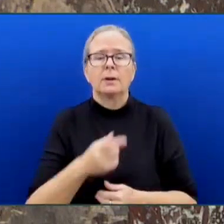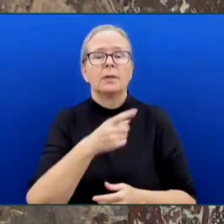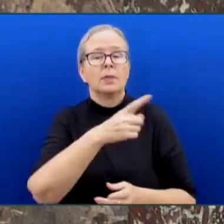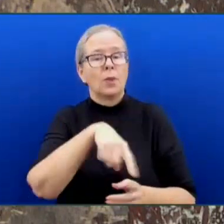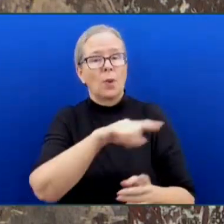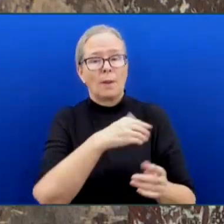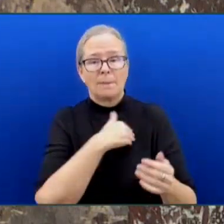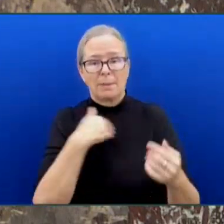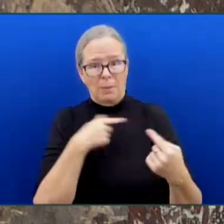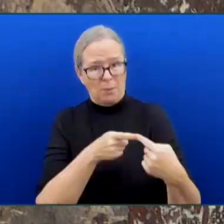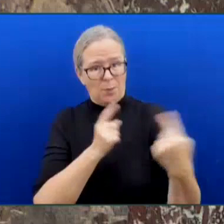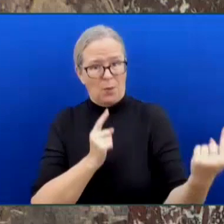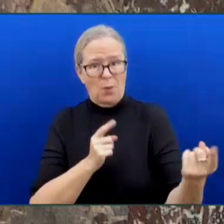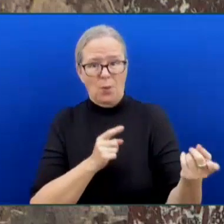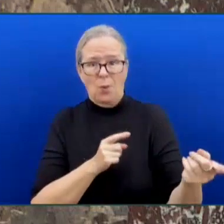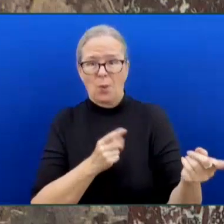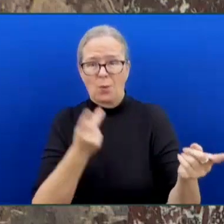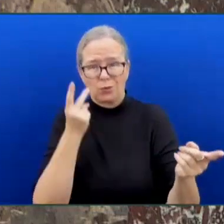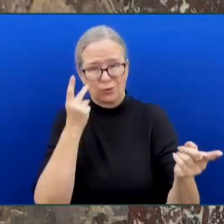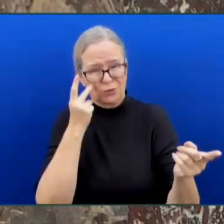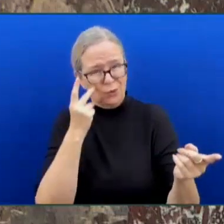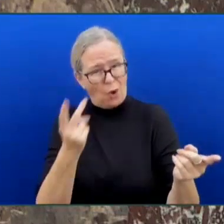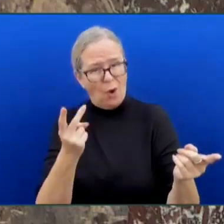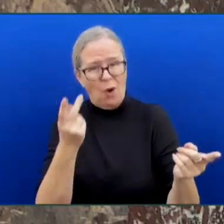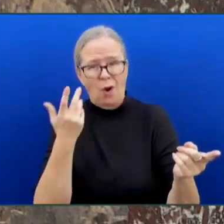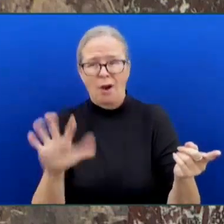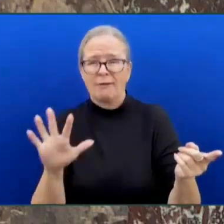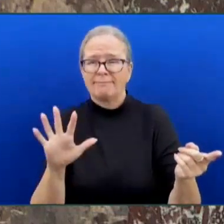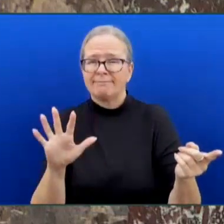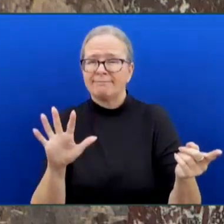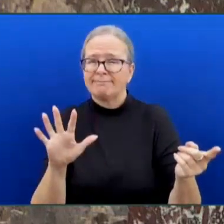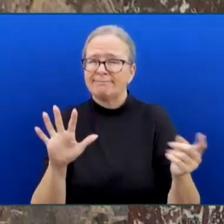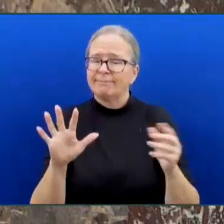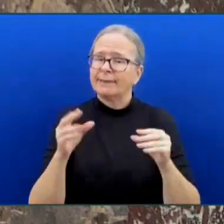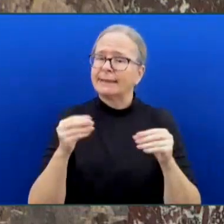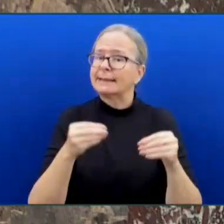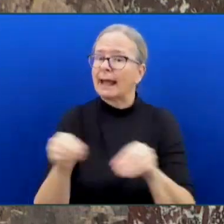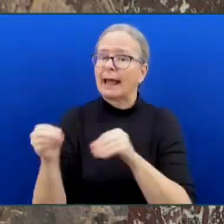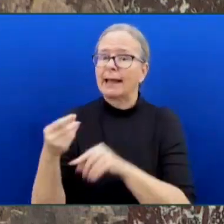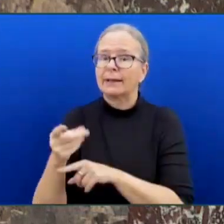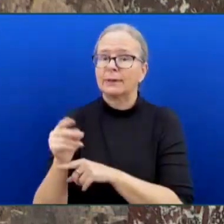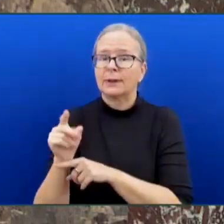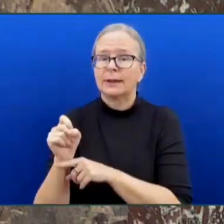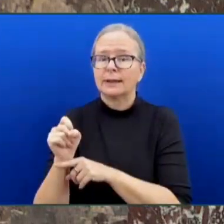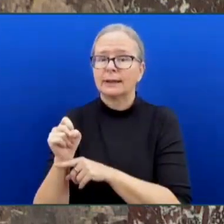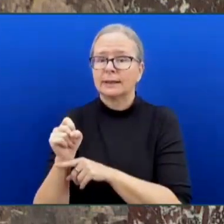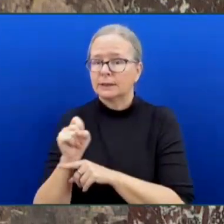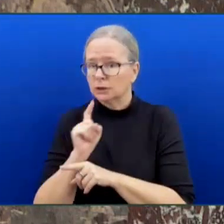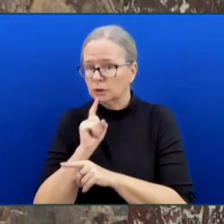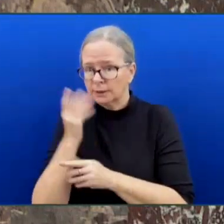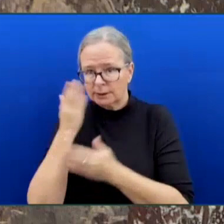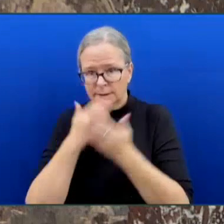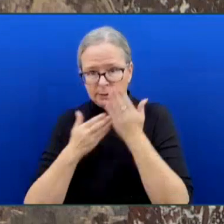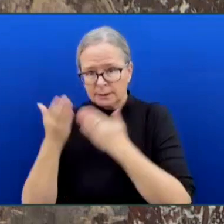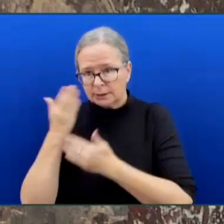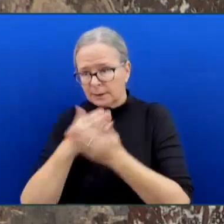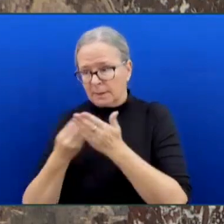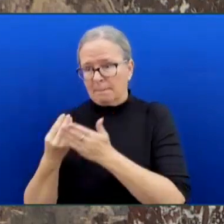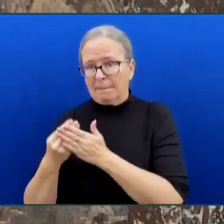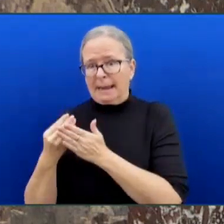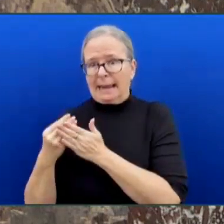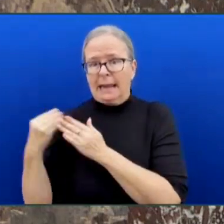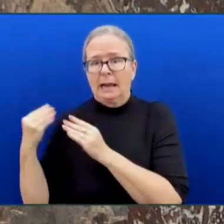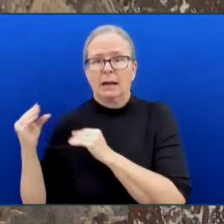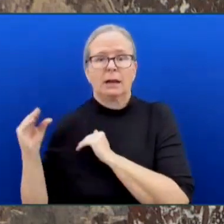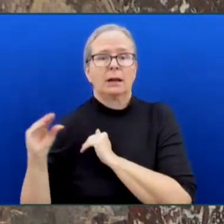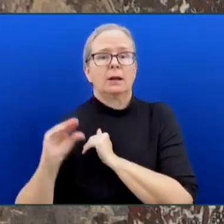cash into BC casinos for a generation and didn't take action. So with all due respect, we are the